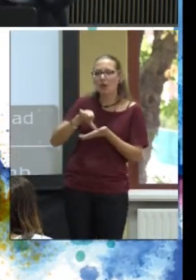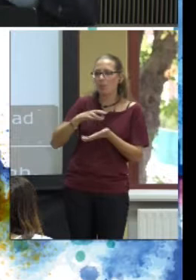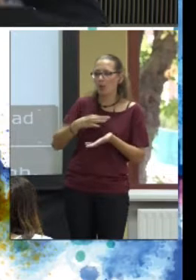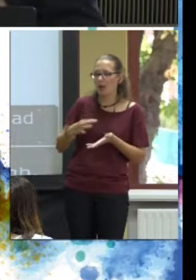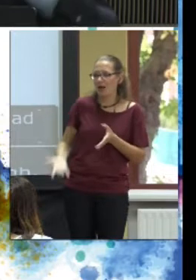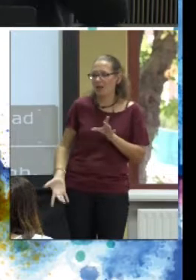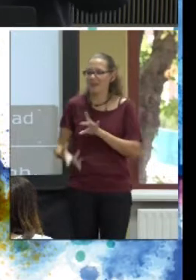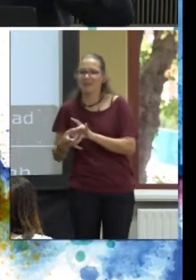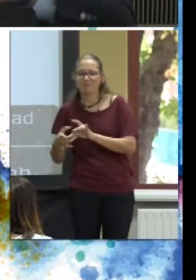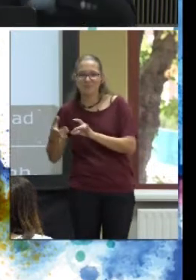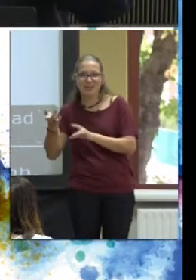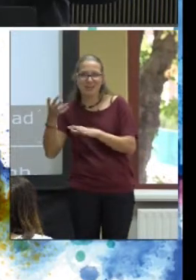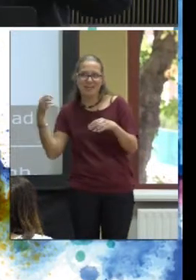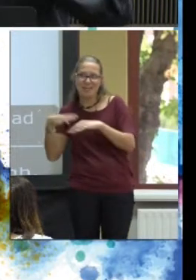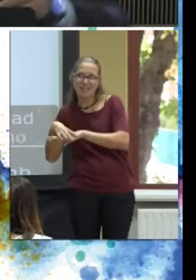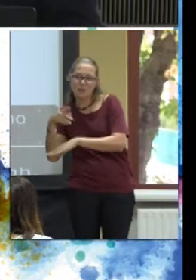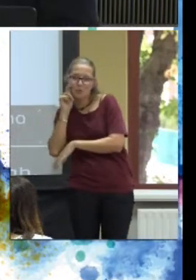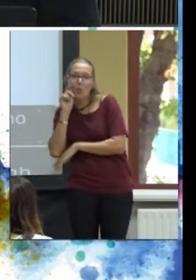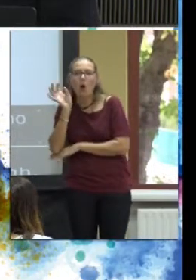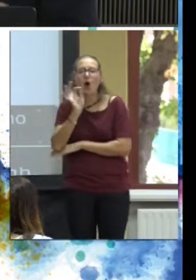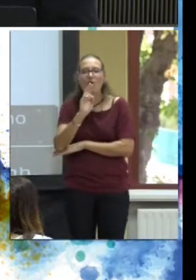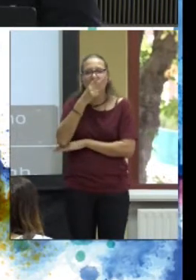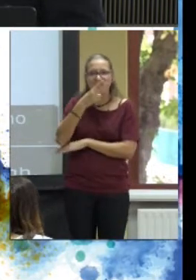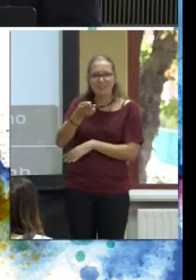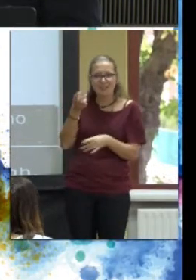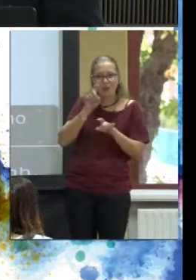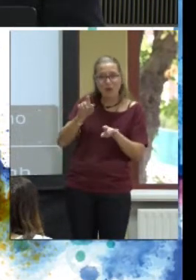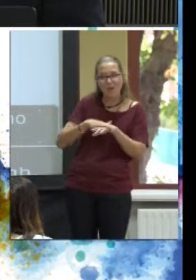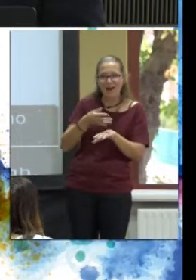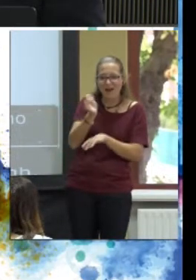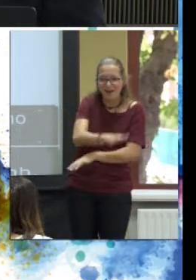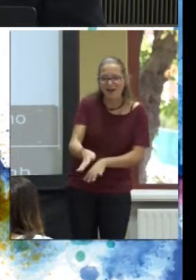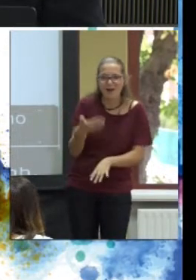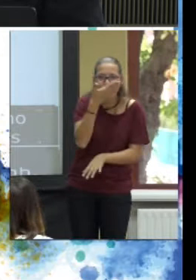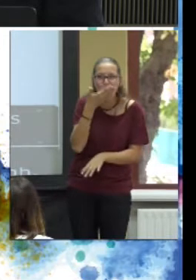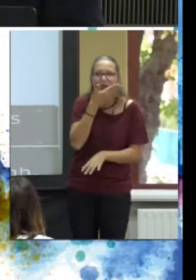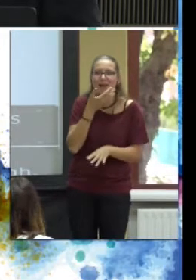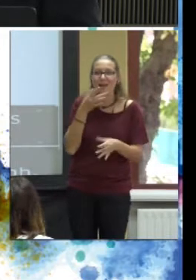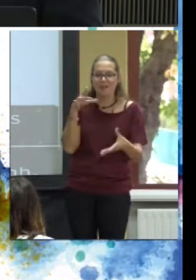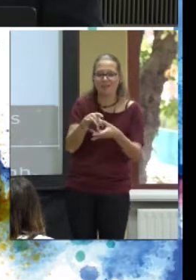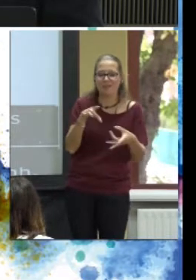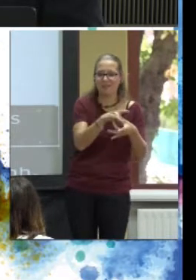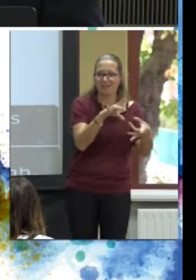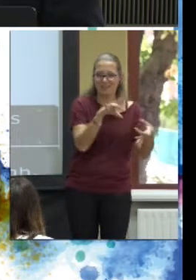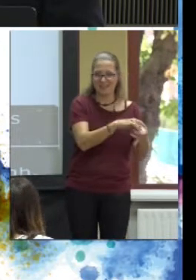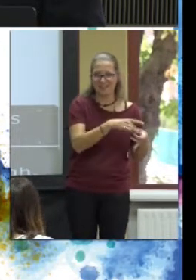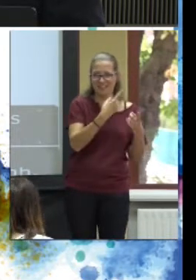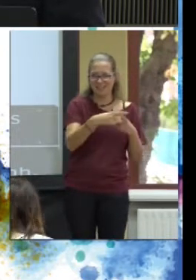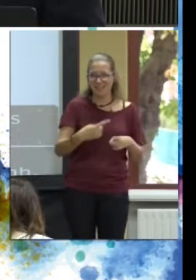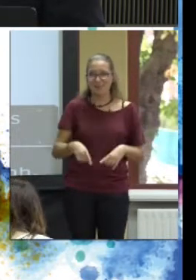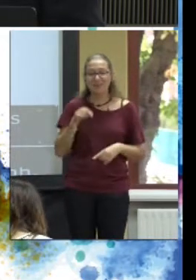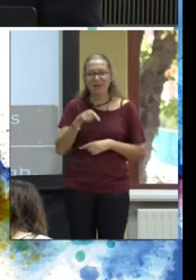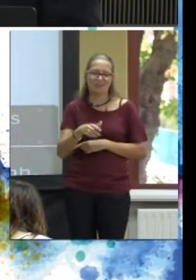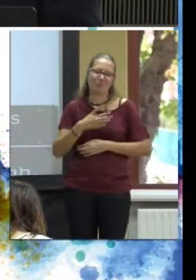to connect this with their tourism networks or with education boards for